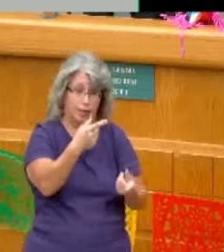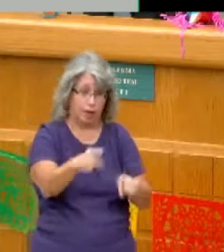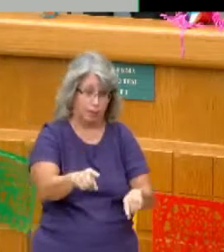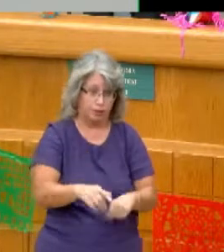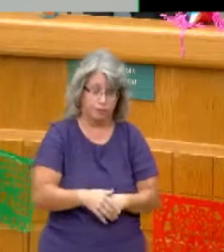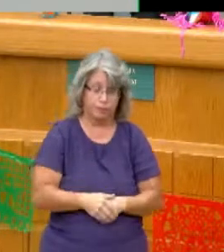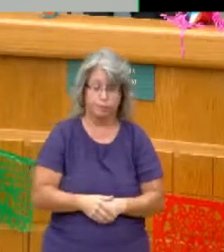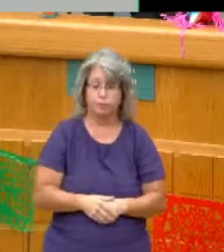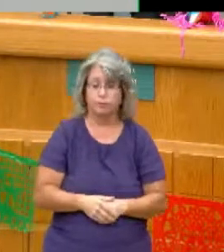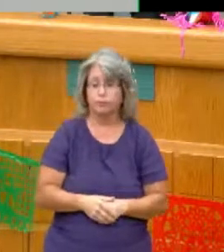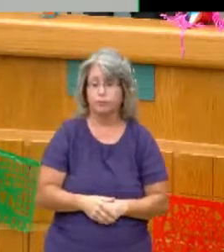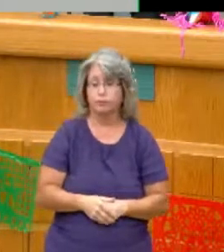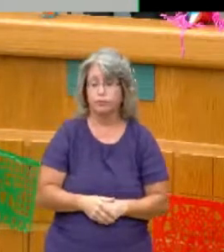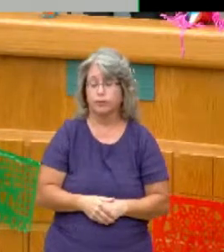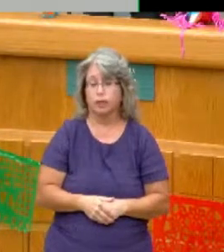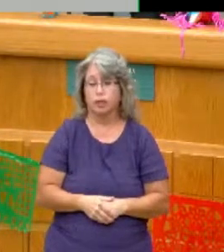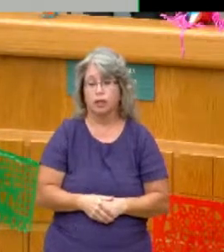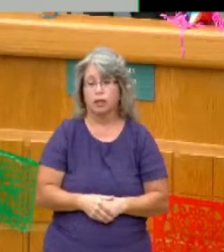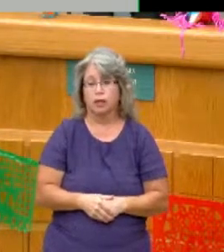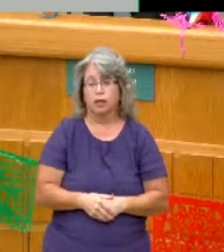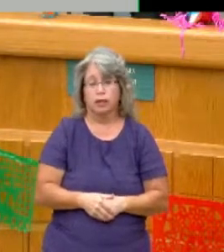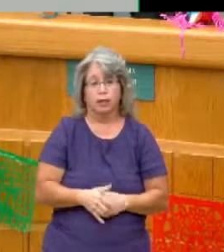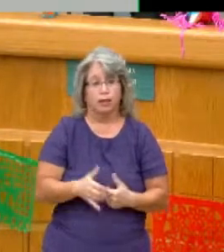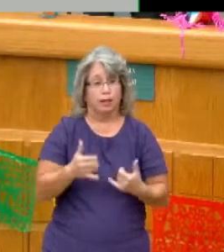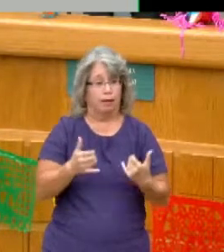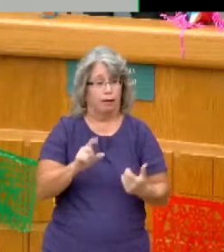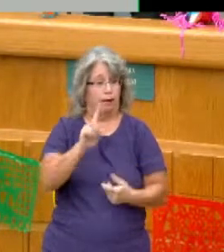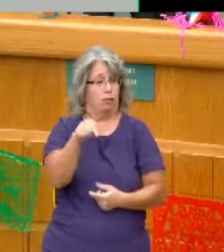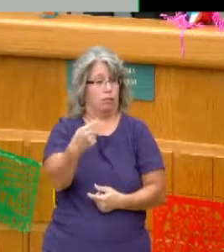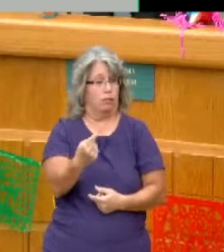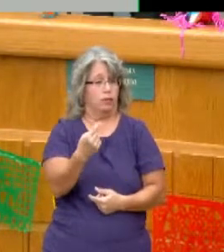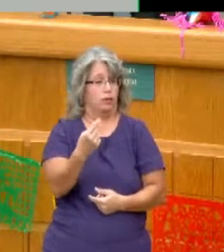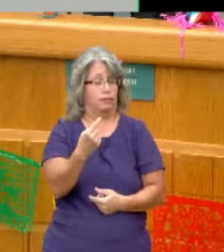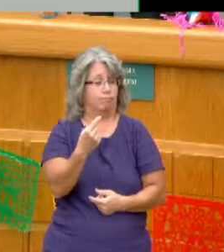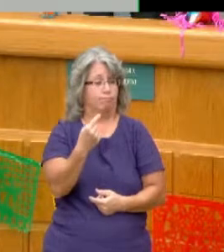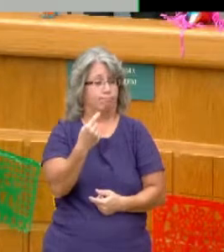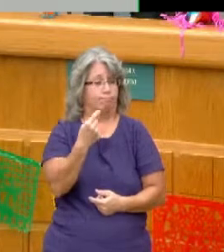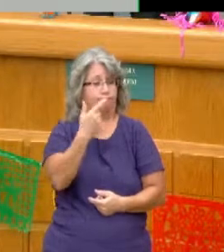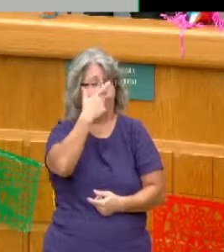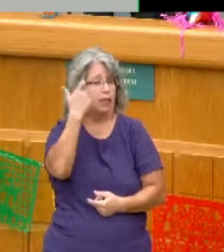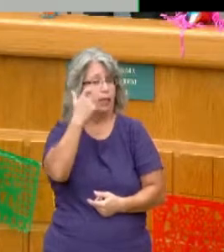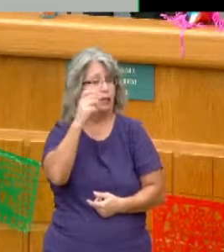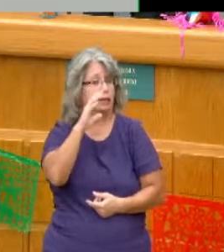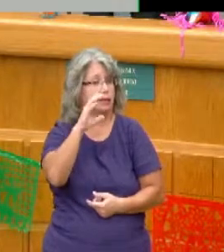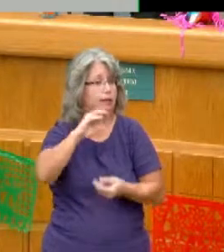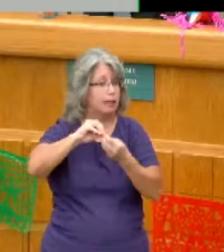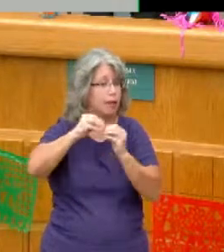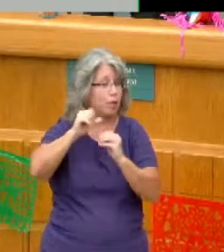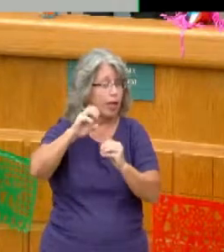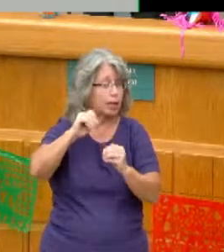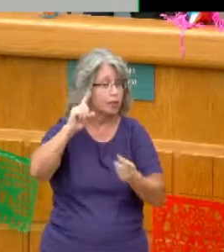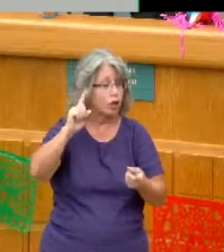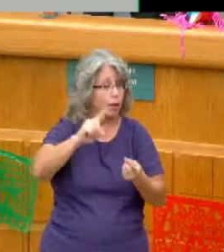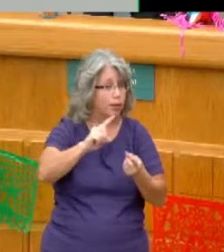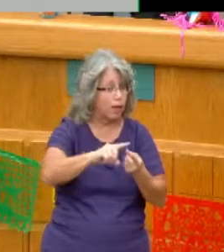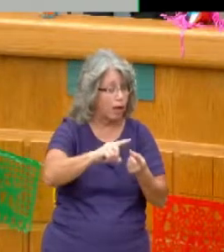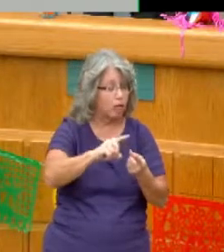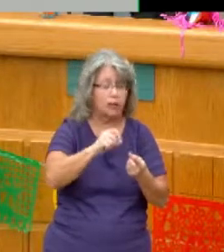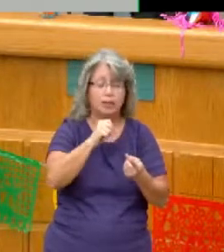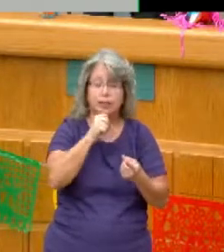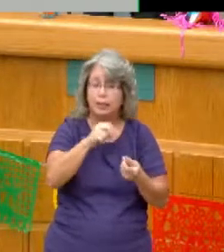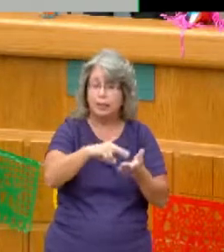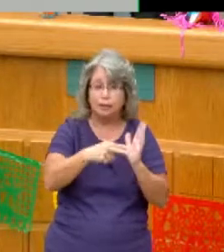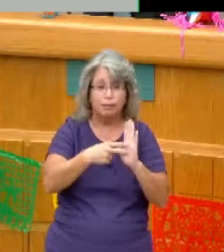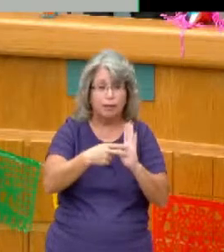Now, just because the cases are coming down doesn't mean that we don't still have an issue with the amount of capacity in our